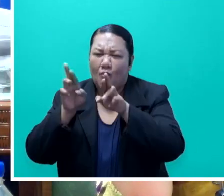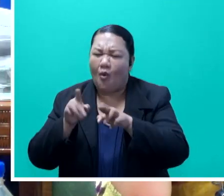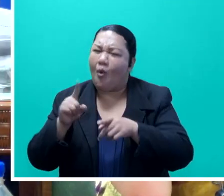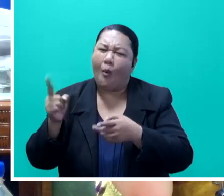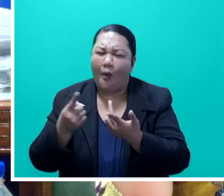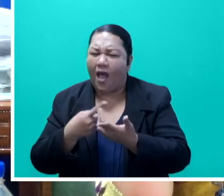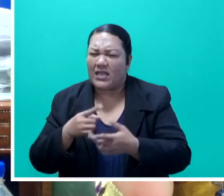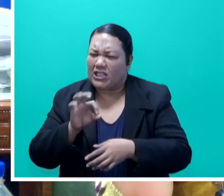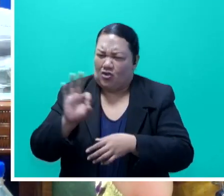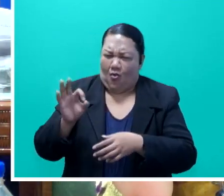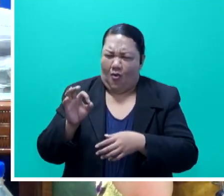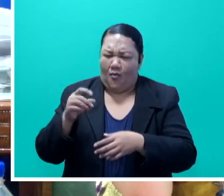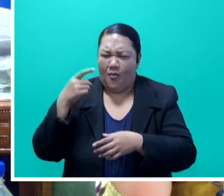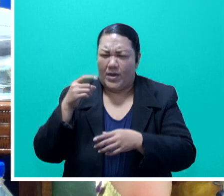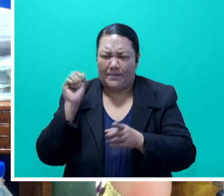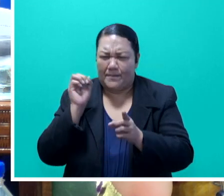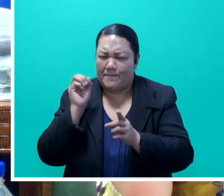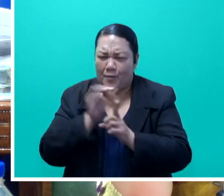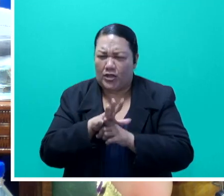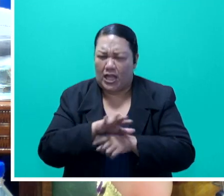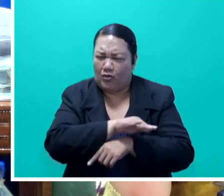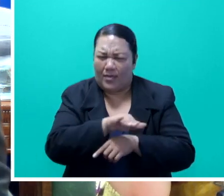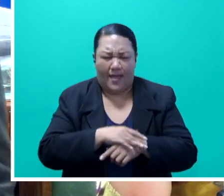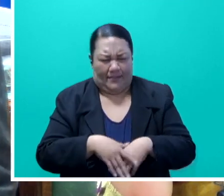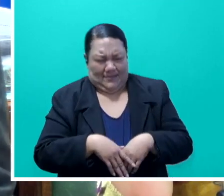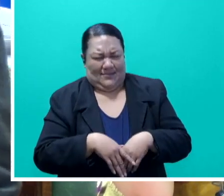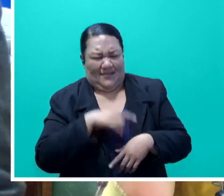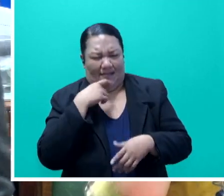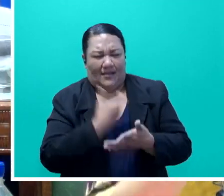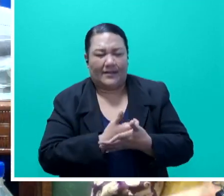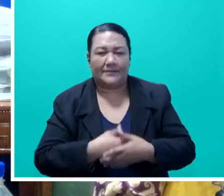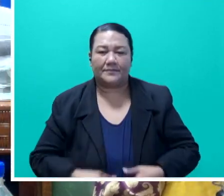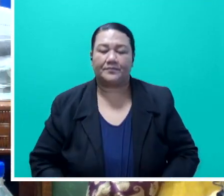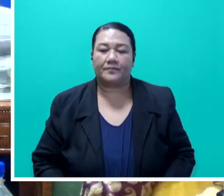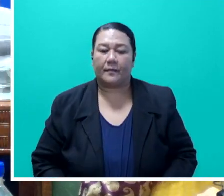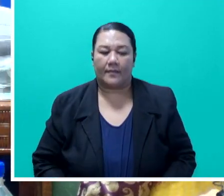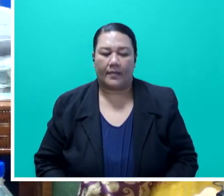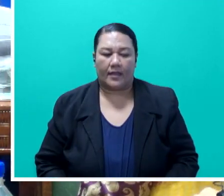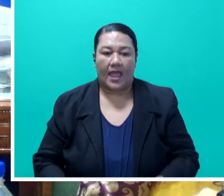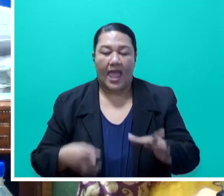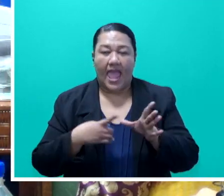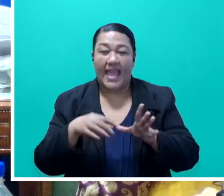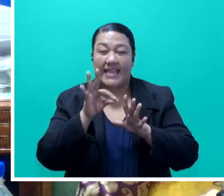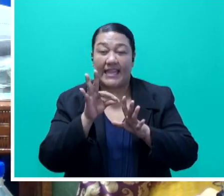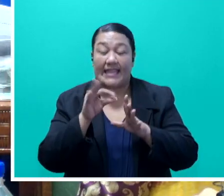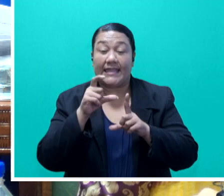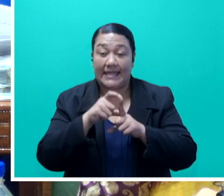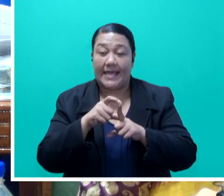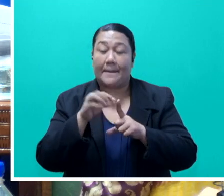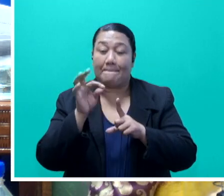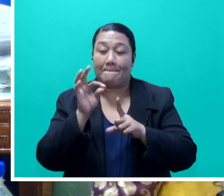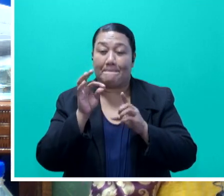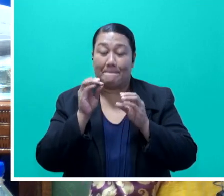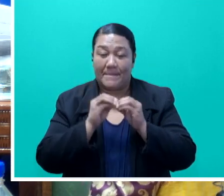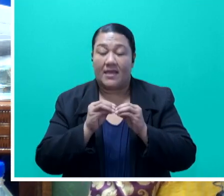all governments have this issue. In fact, we recently had, a couple of years ago with ADB too, there is a government tender board, if government tenders